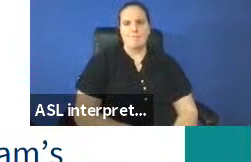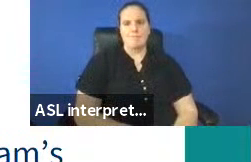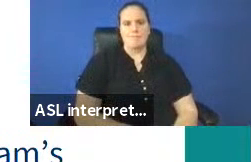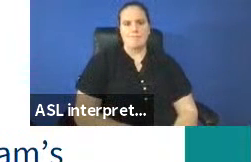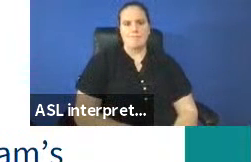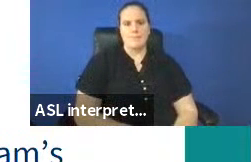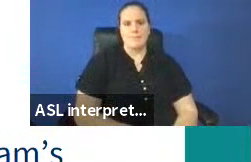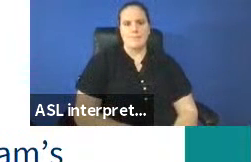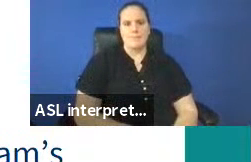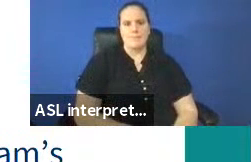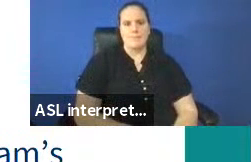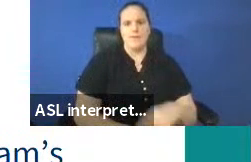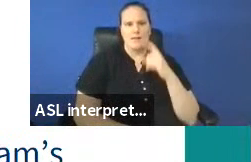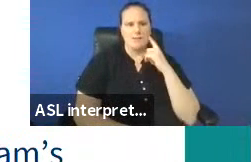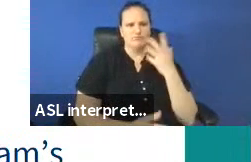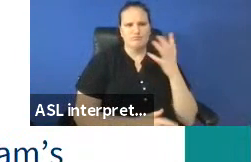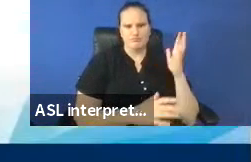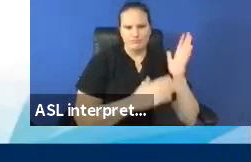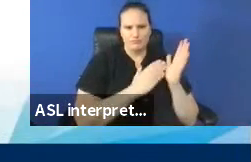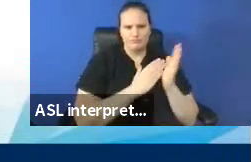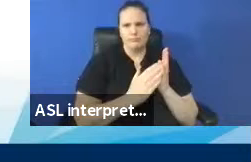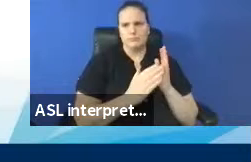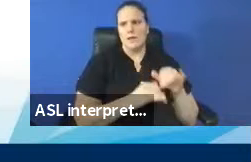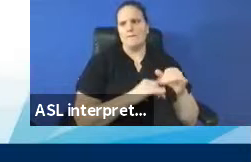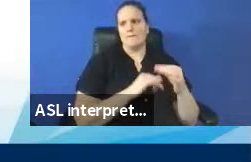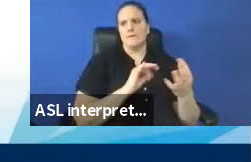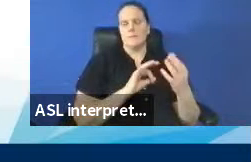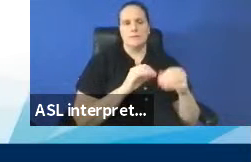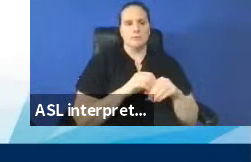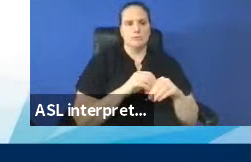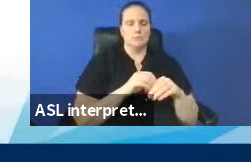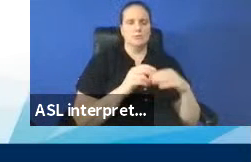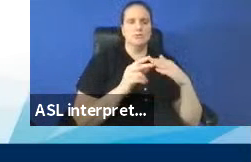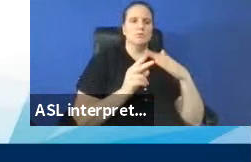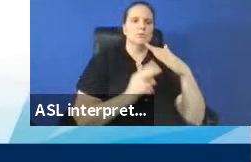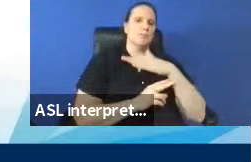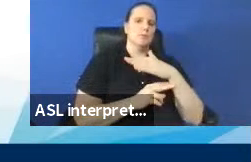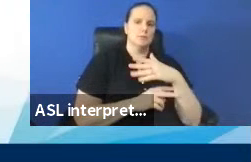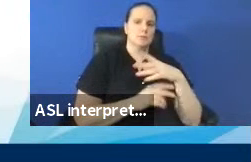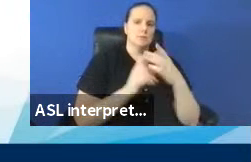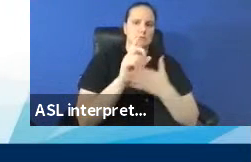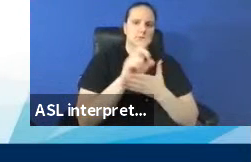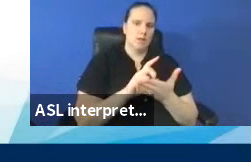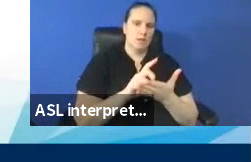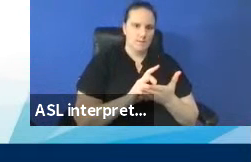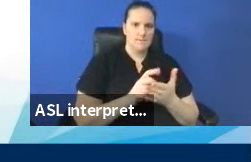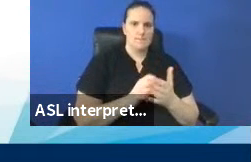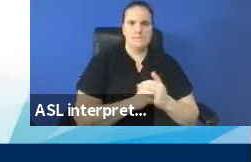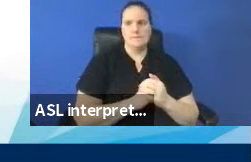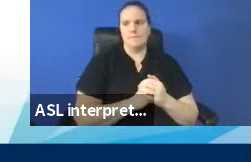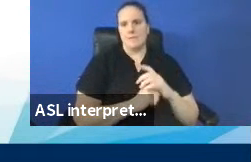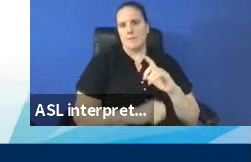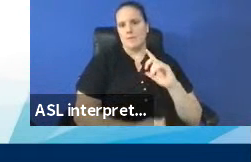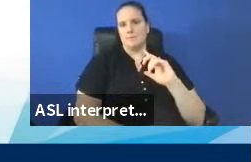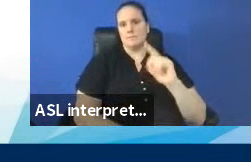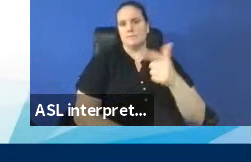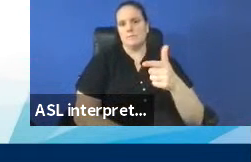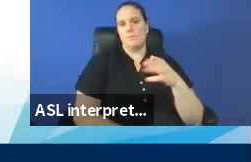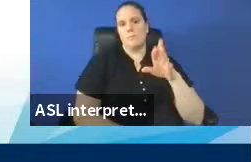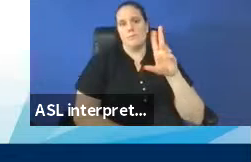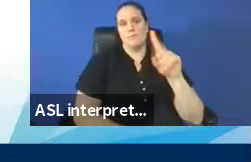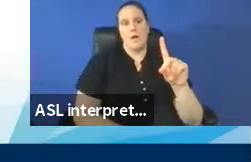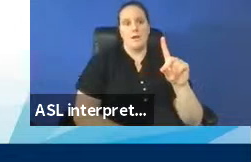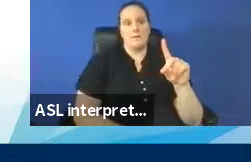I think we went through this one already. So we're looking for feedback interstate bridge designs. And so I will hand it over to Brad